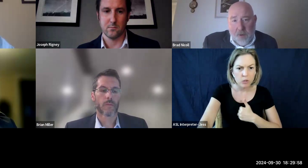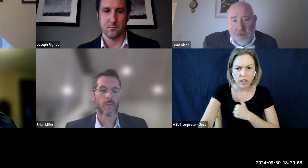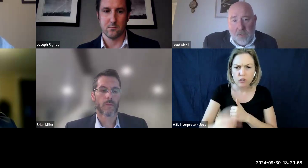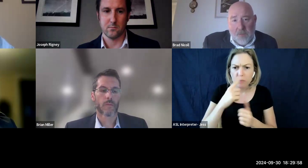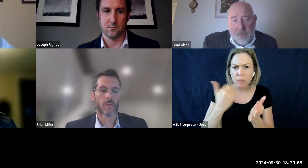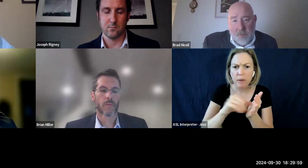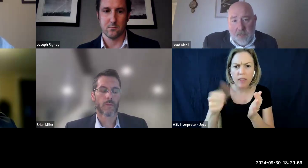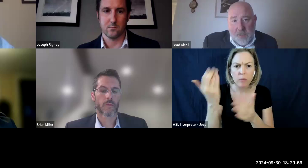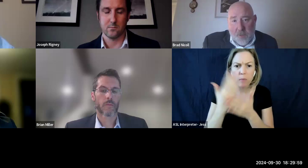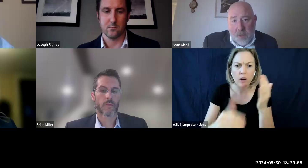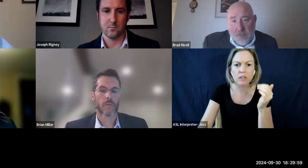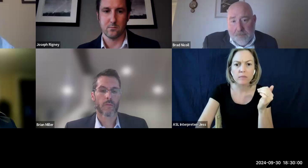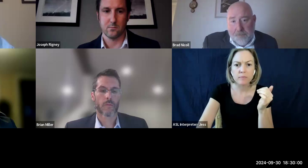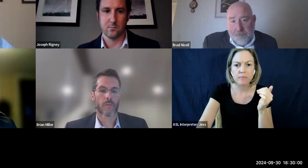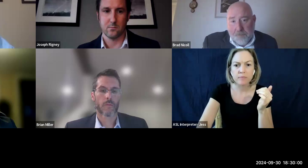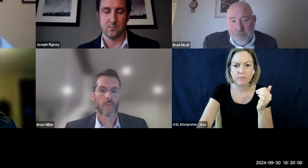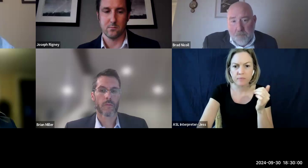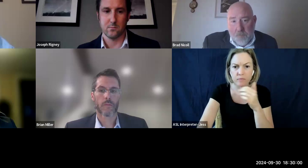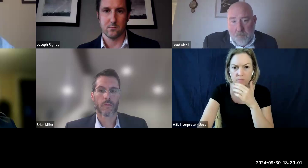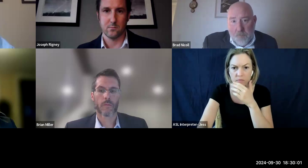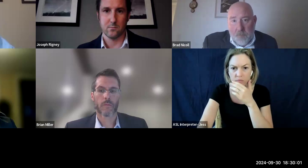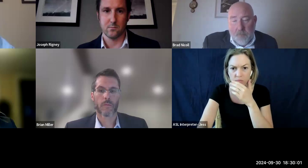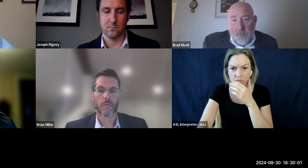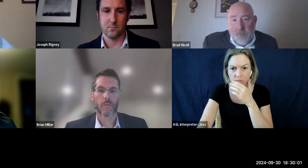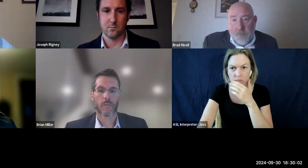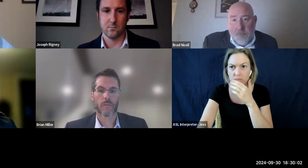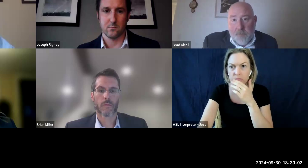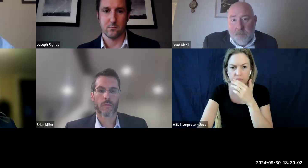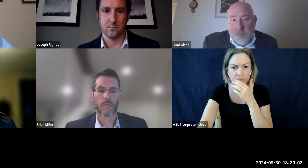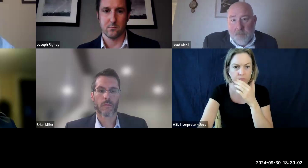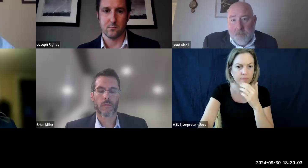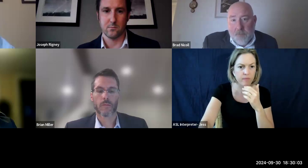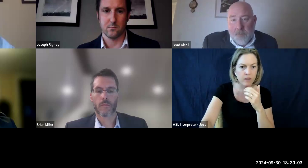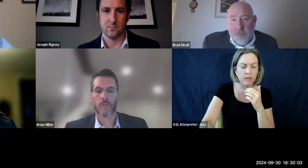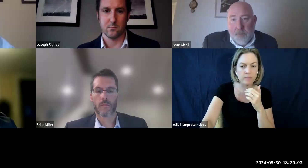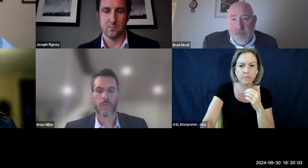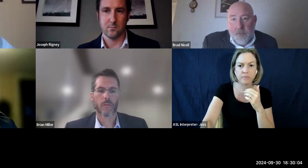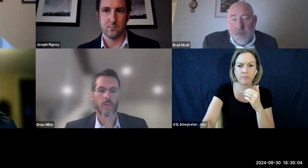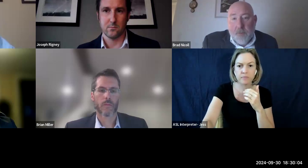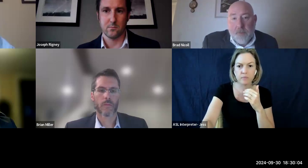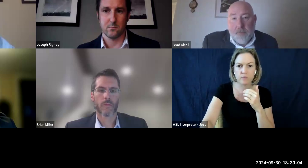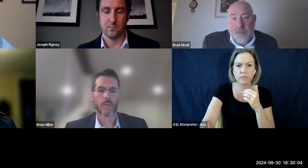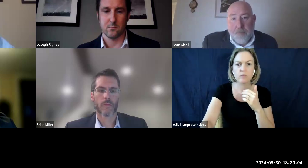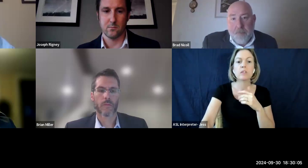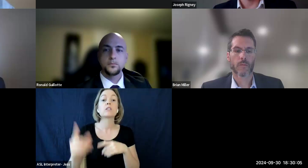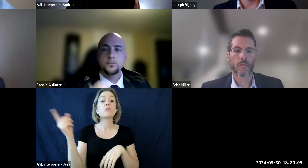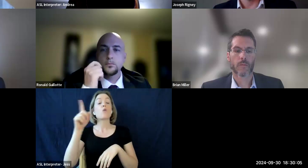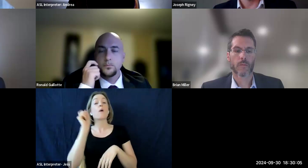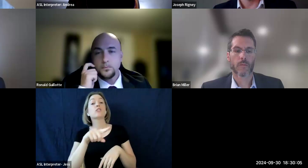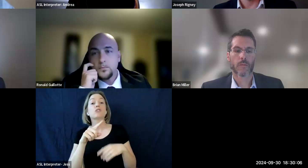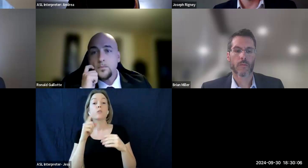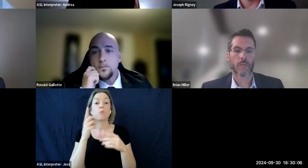you repeat the other part of your question? It's kind of two-pronged. Yes, so the question was regarding,